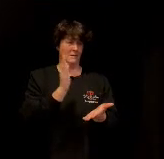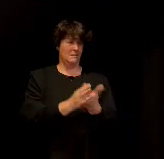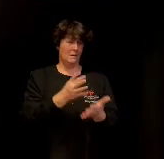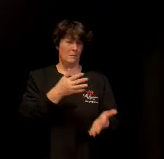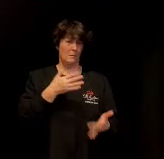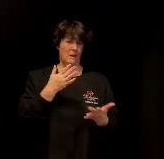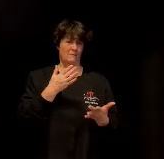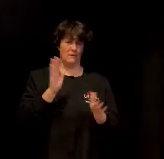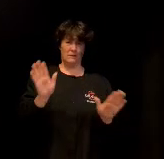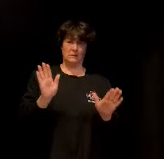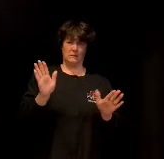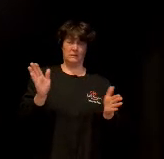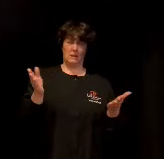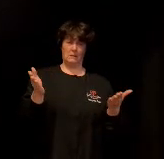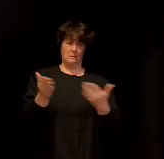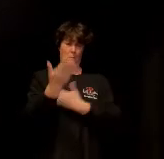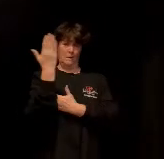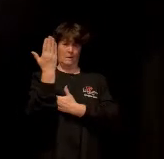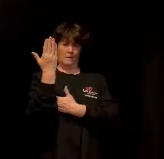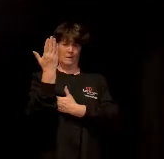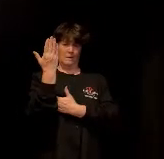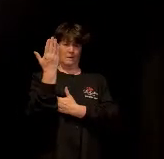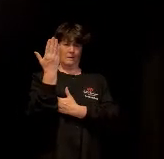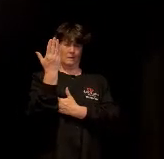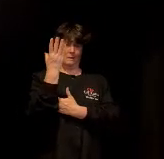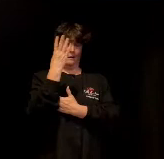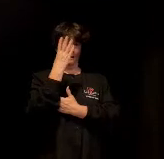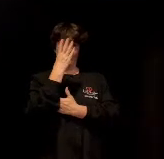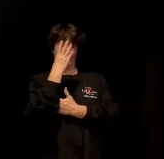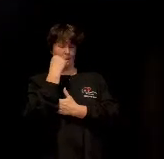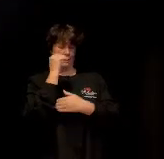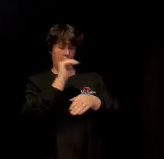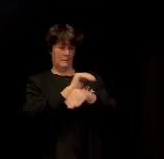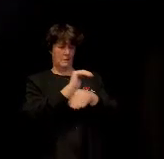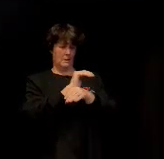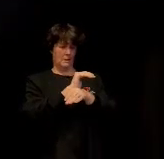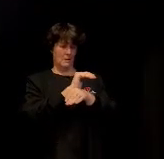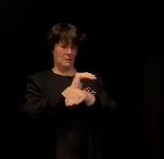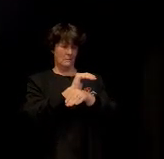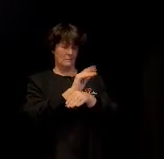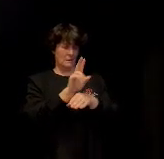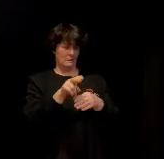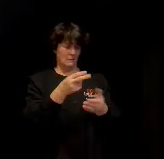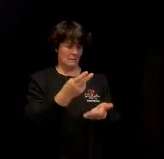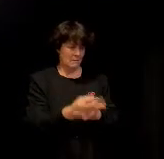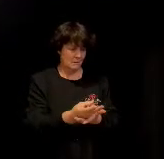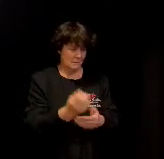word. Won't we go to bed not hearing a word? When we wake up tomorrow morning, hearing a word.